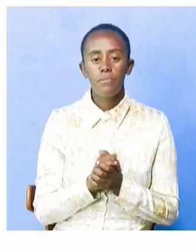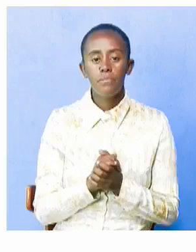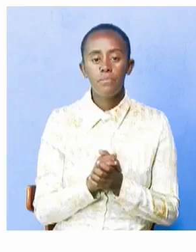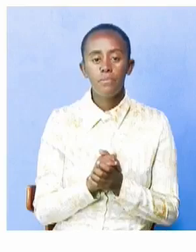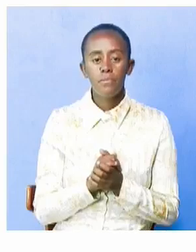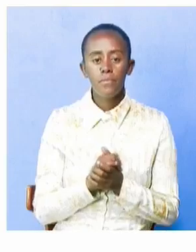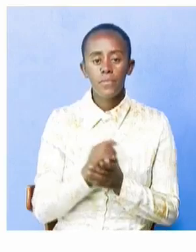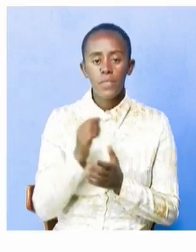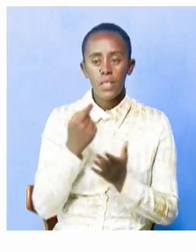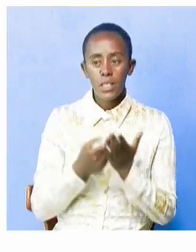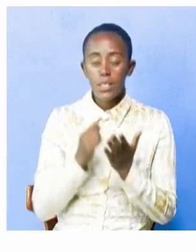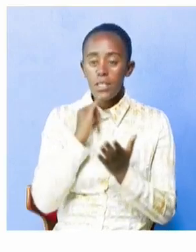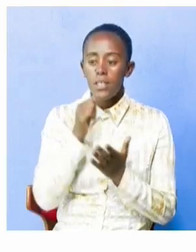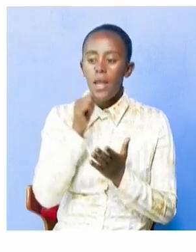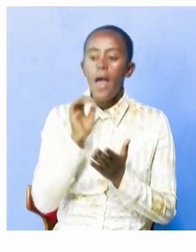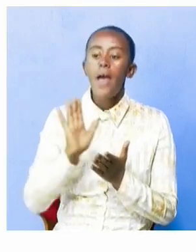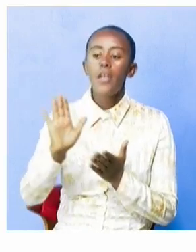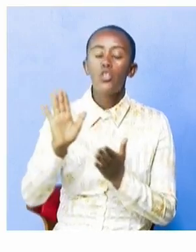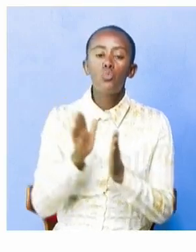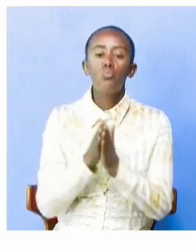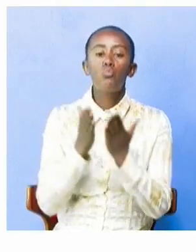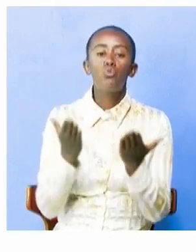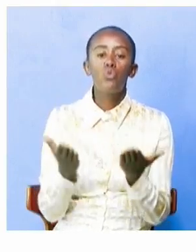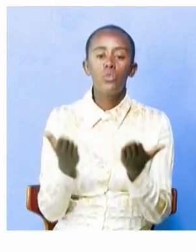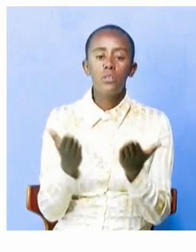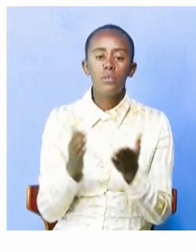her book.